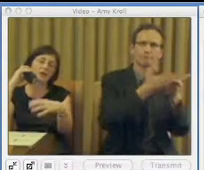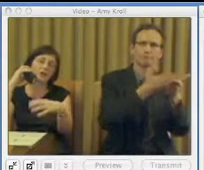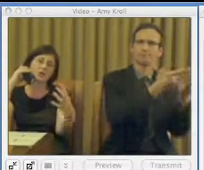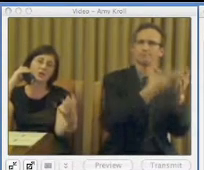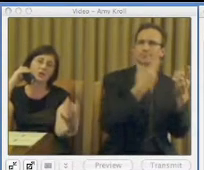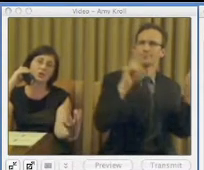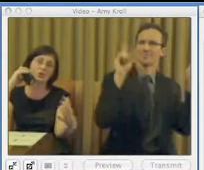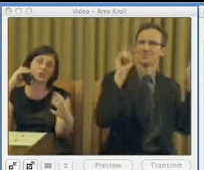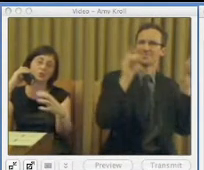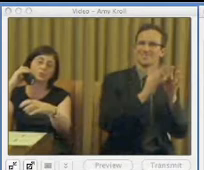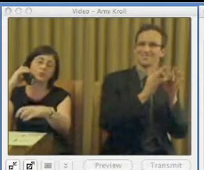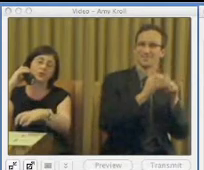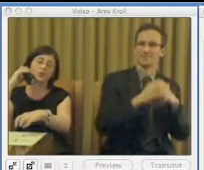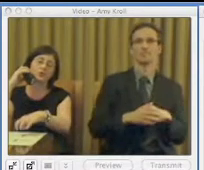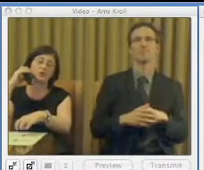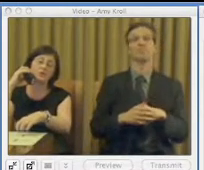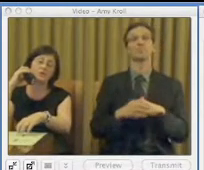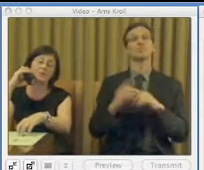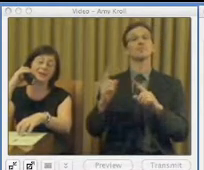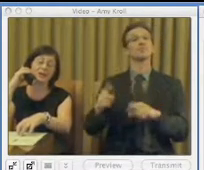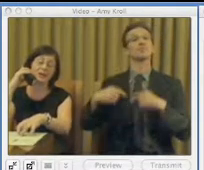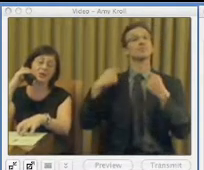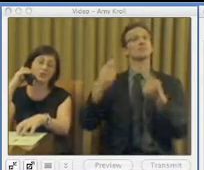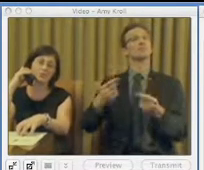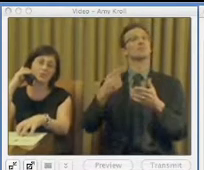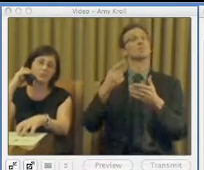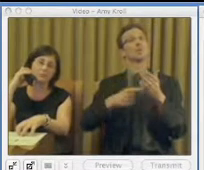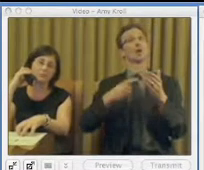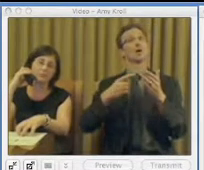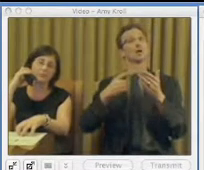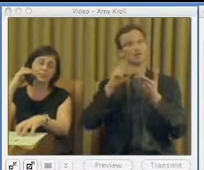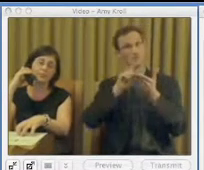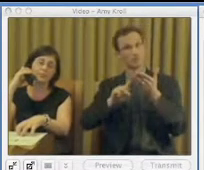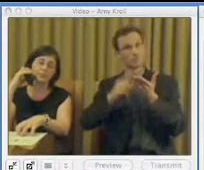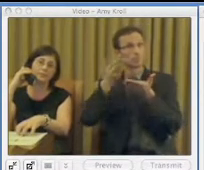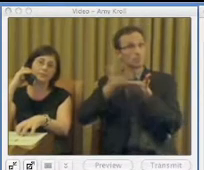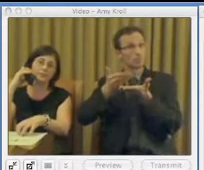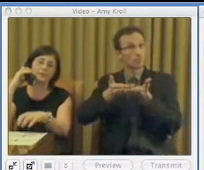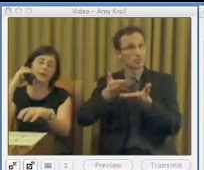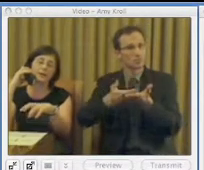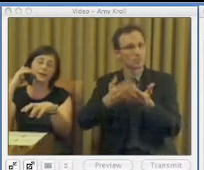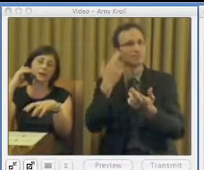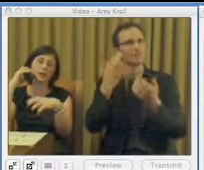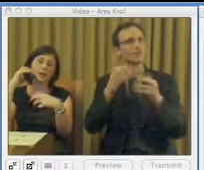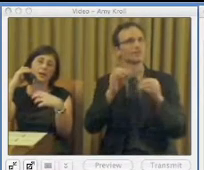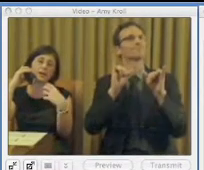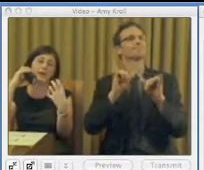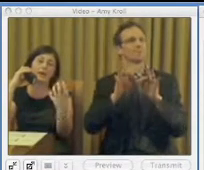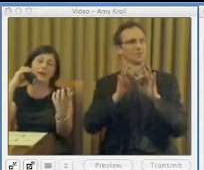the research that was done, which led us to this notion of interpreter mediation,